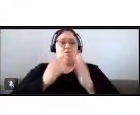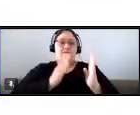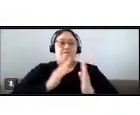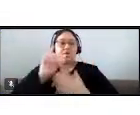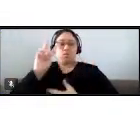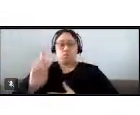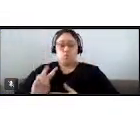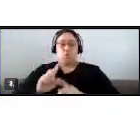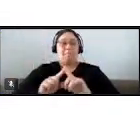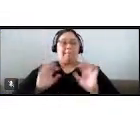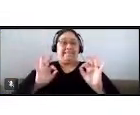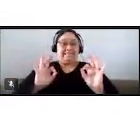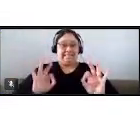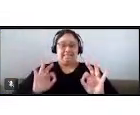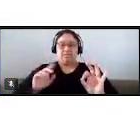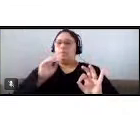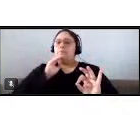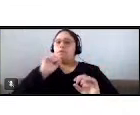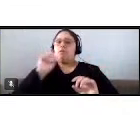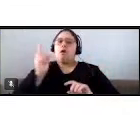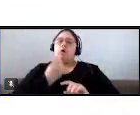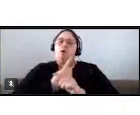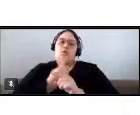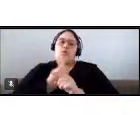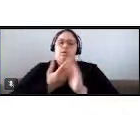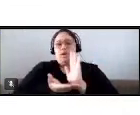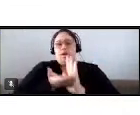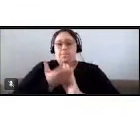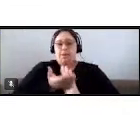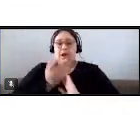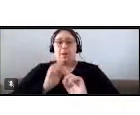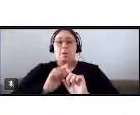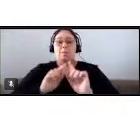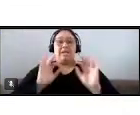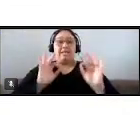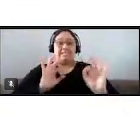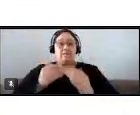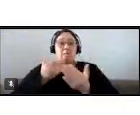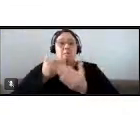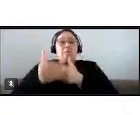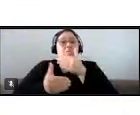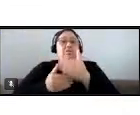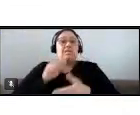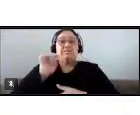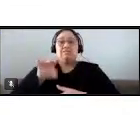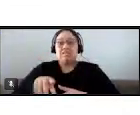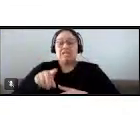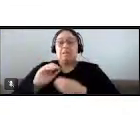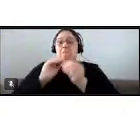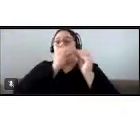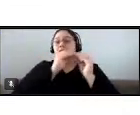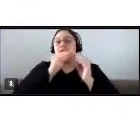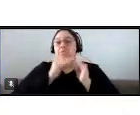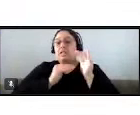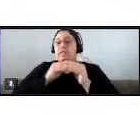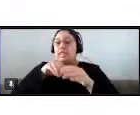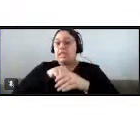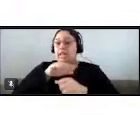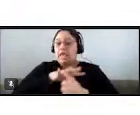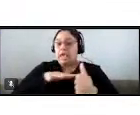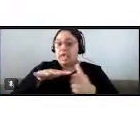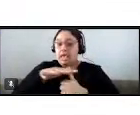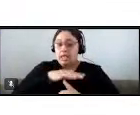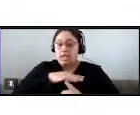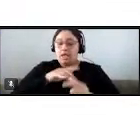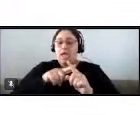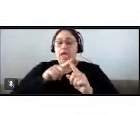but that only refers to the upgrades. The existing processes of maintenance of the building in the areas